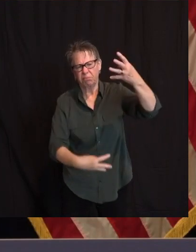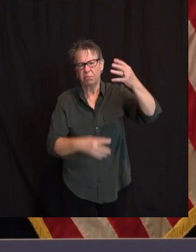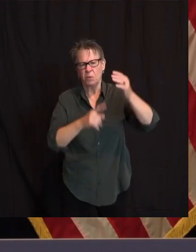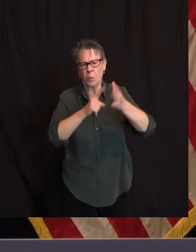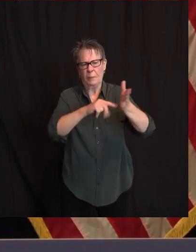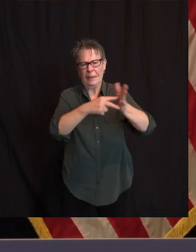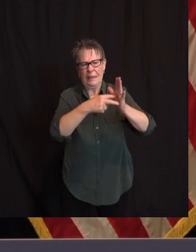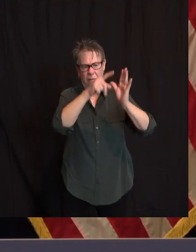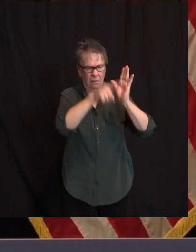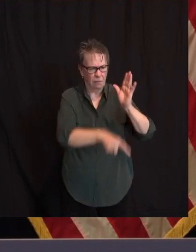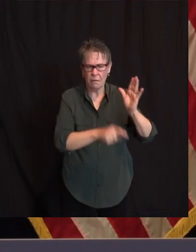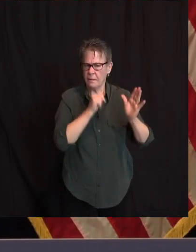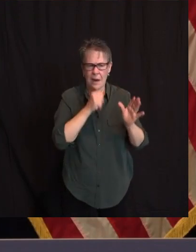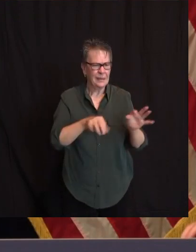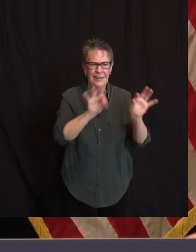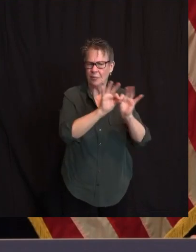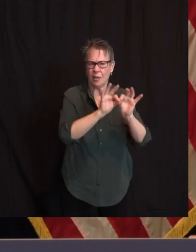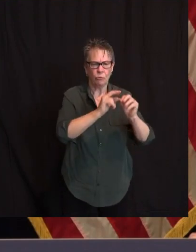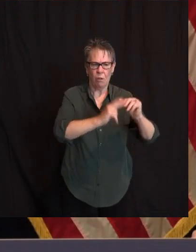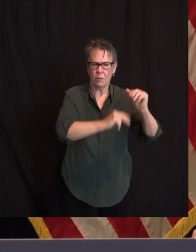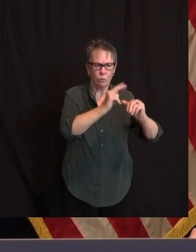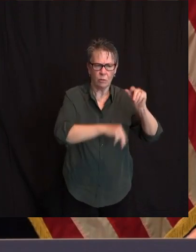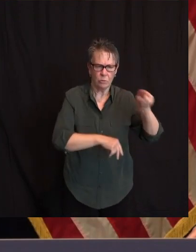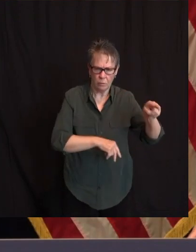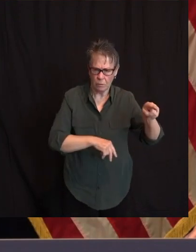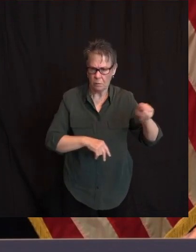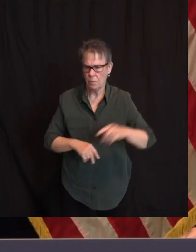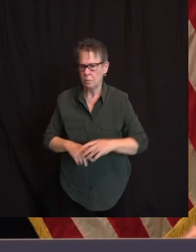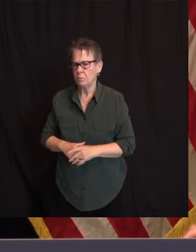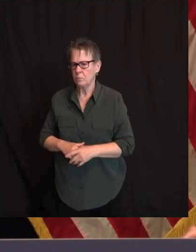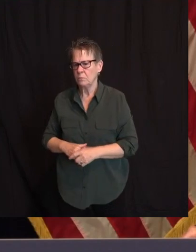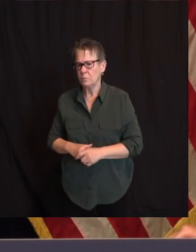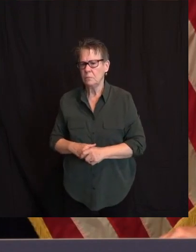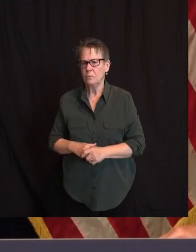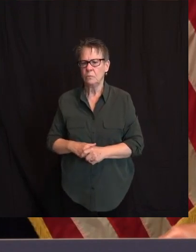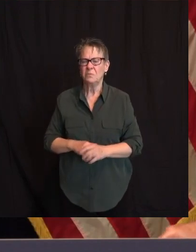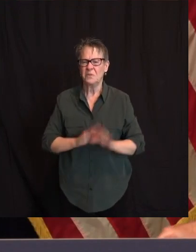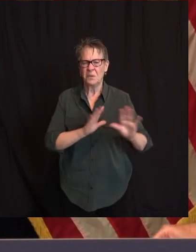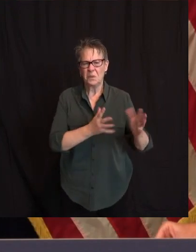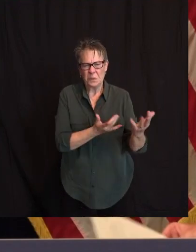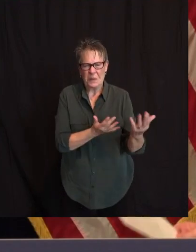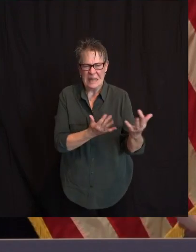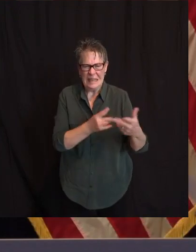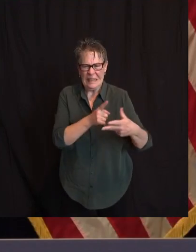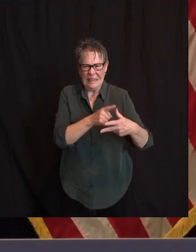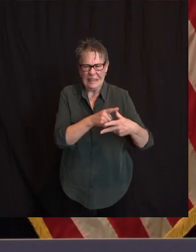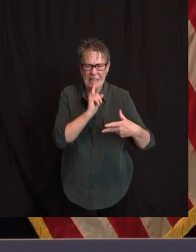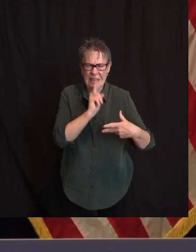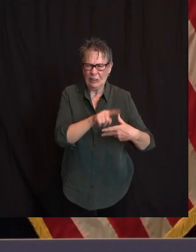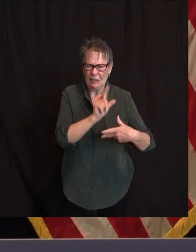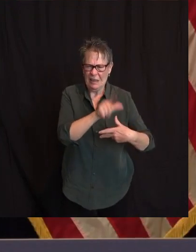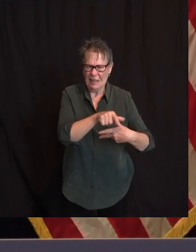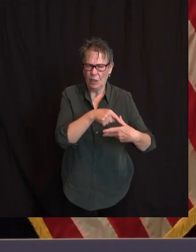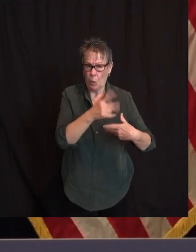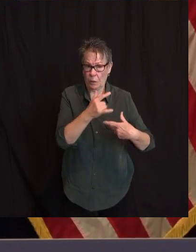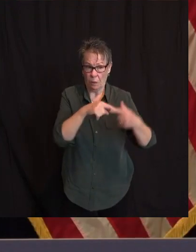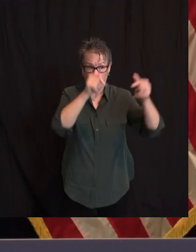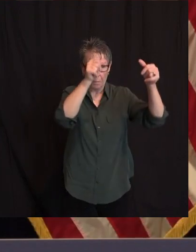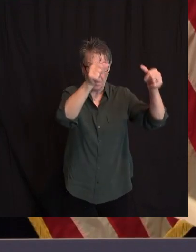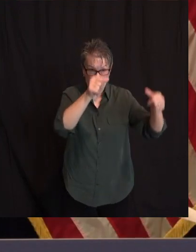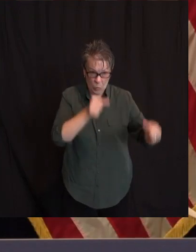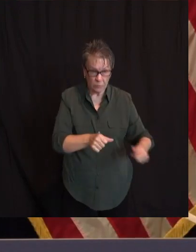then follow up with Paramel or Mahan on questions specific to that would be, I mentioned some of the big categories in my remarks, but there are,